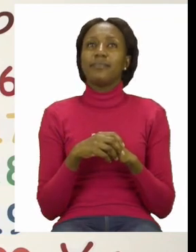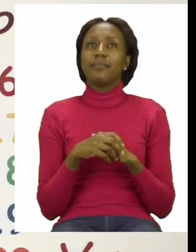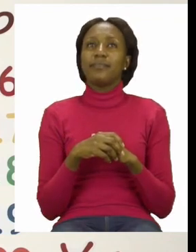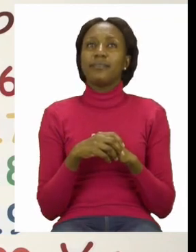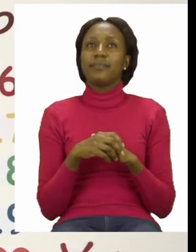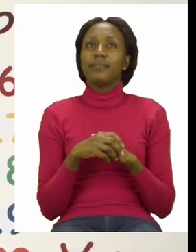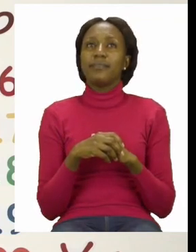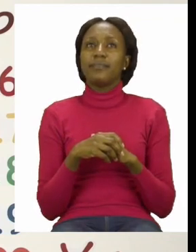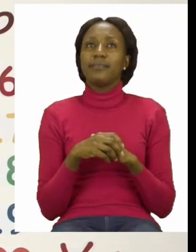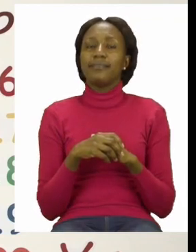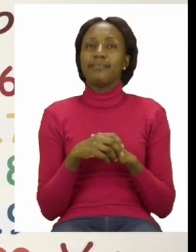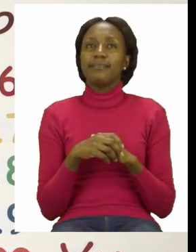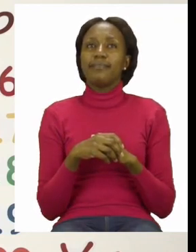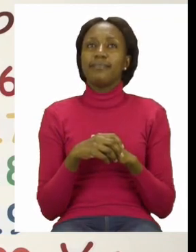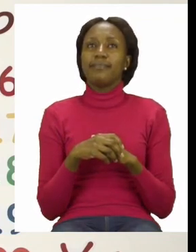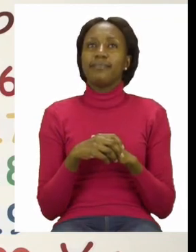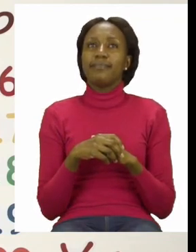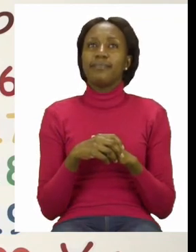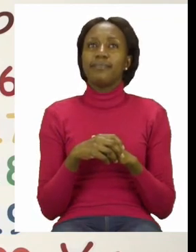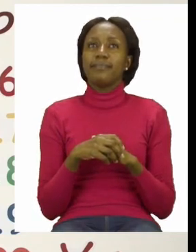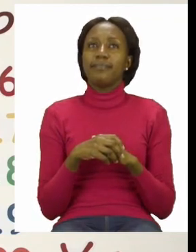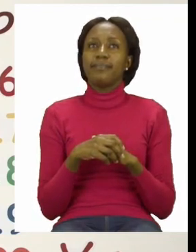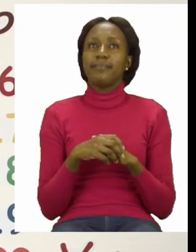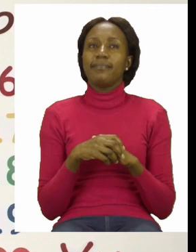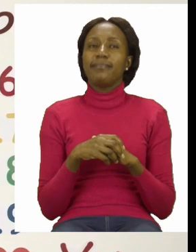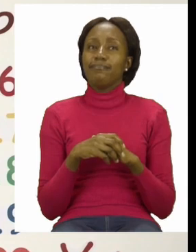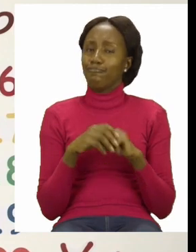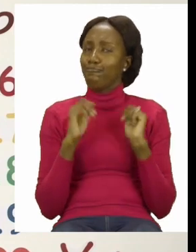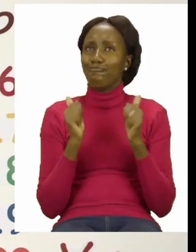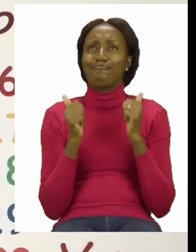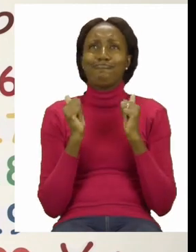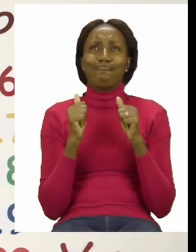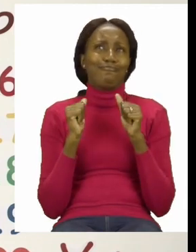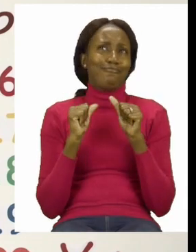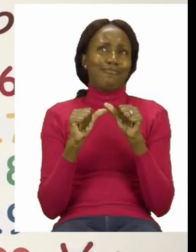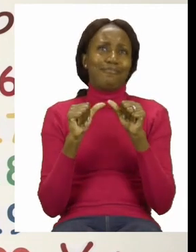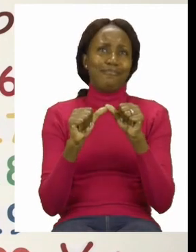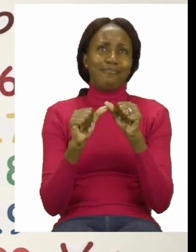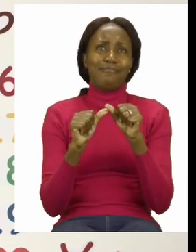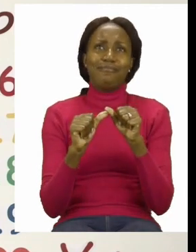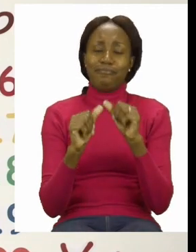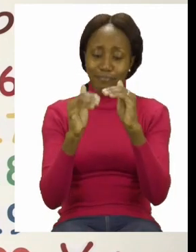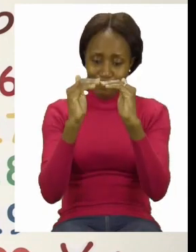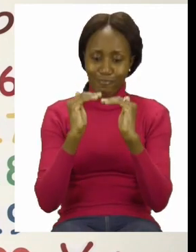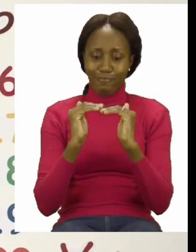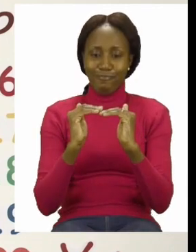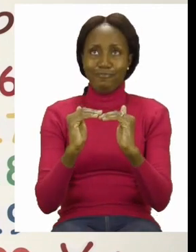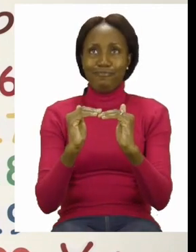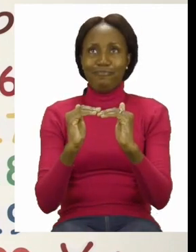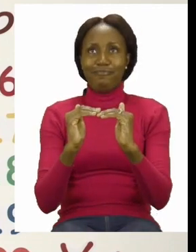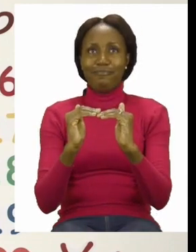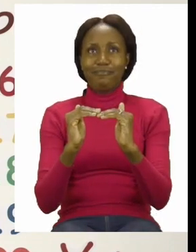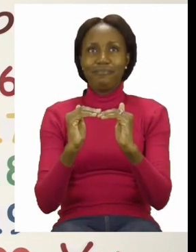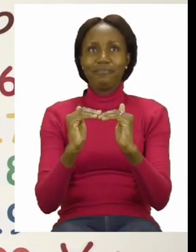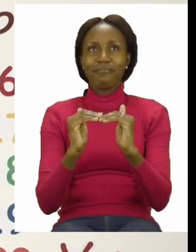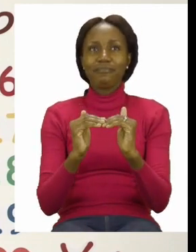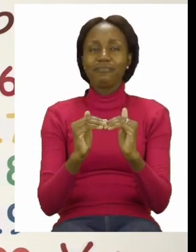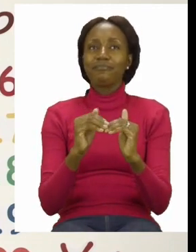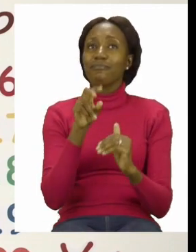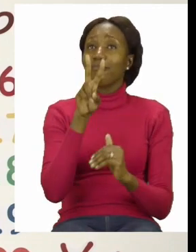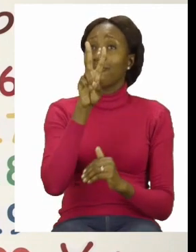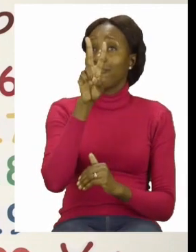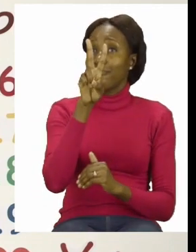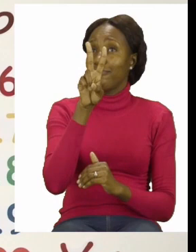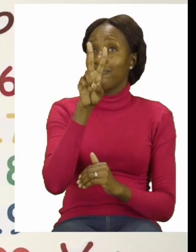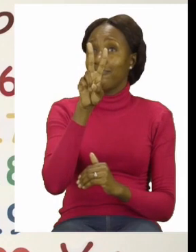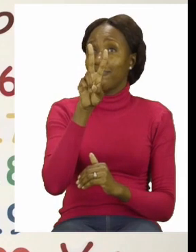3. So far we're doing very well. The next one that we're going to look for is the number 2